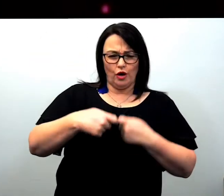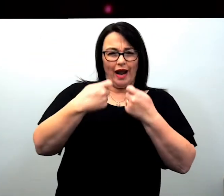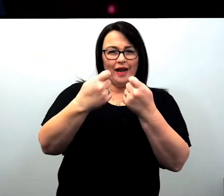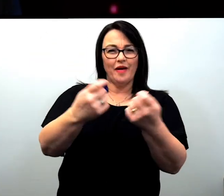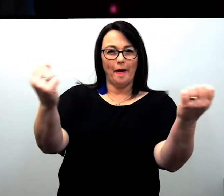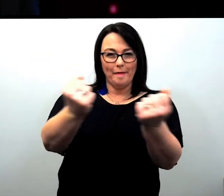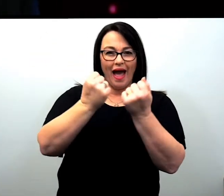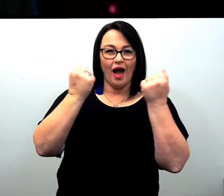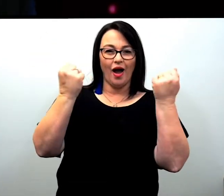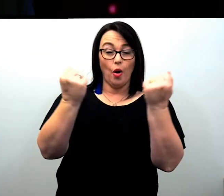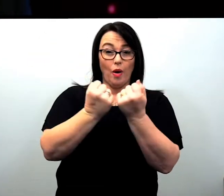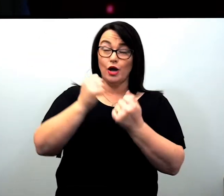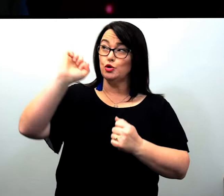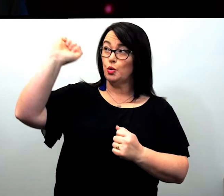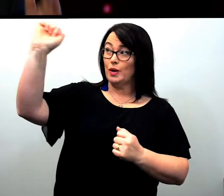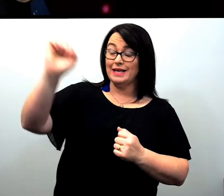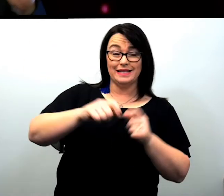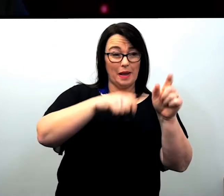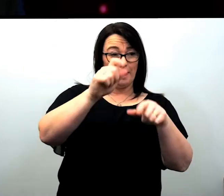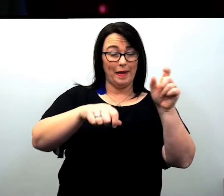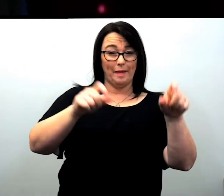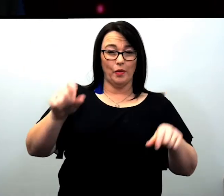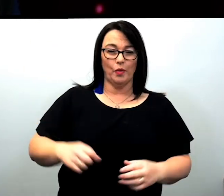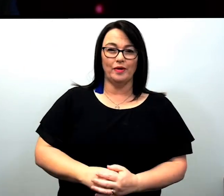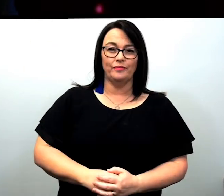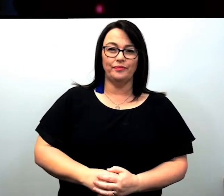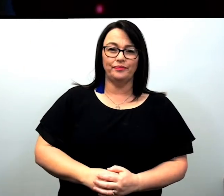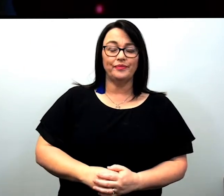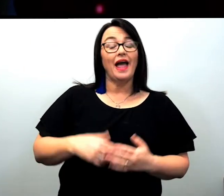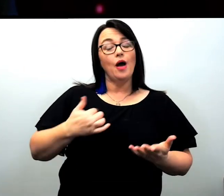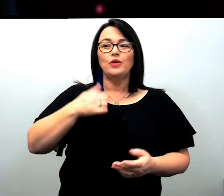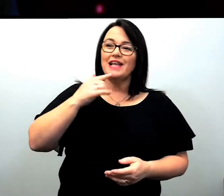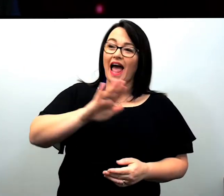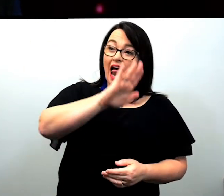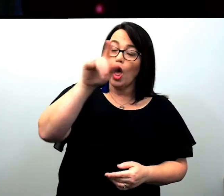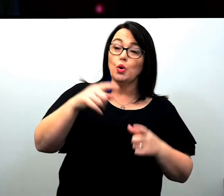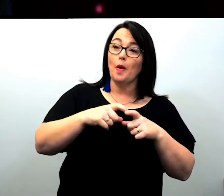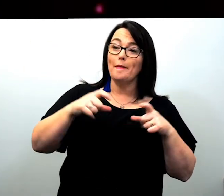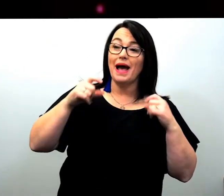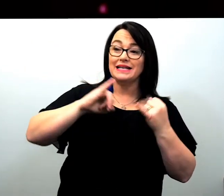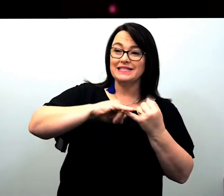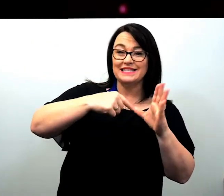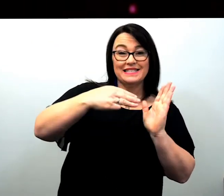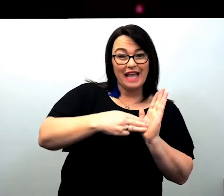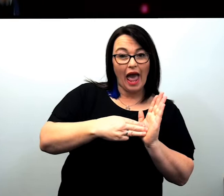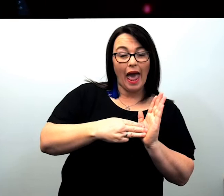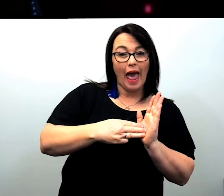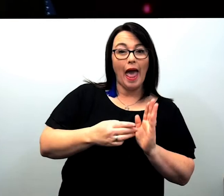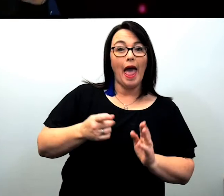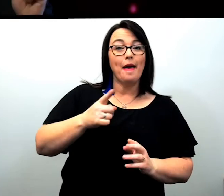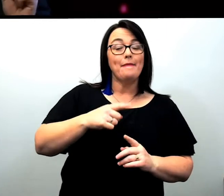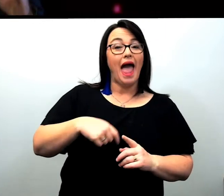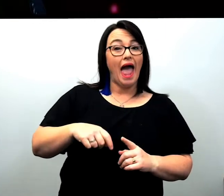You know, I just want to say hello to Pastor Sam and Kathy and the whole team there at Equippers Church. You guys are amazing, and